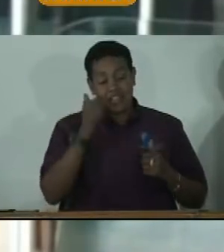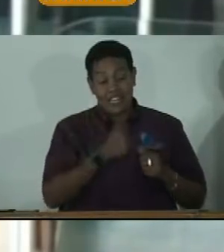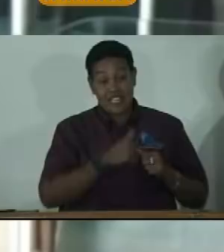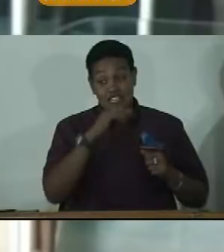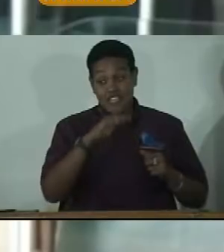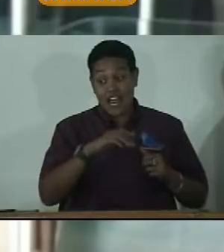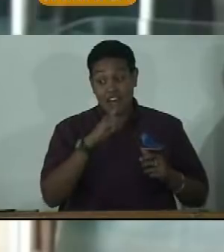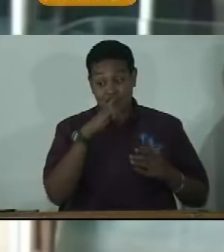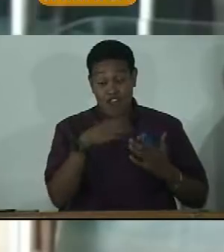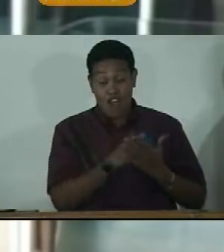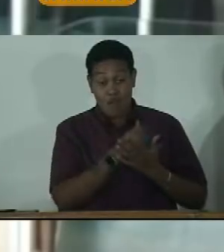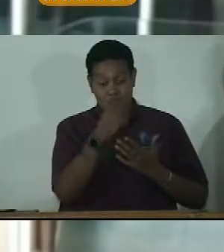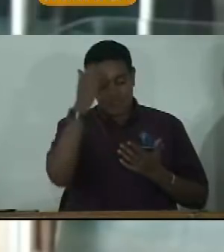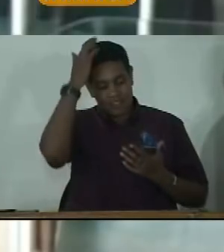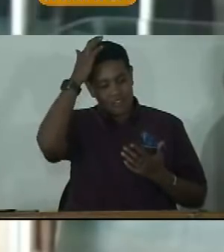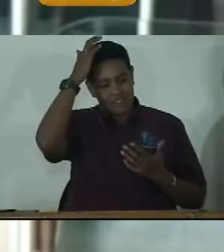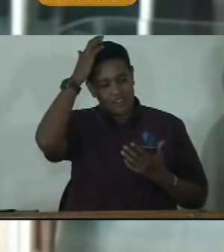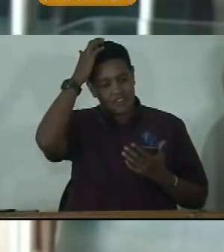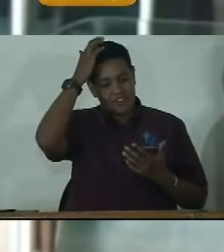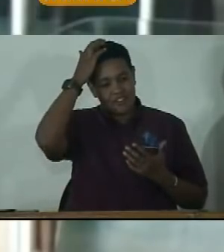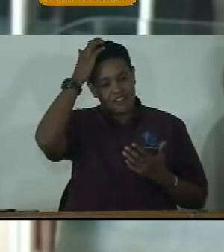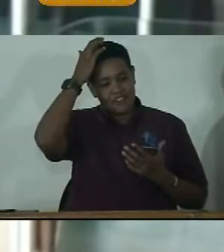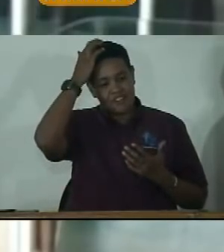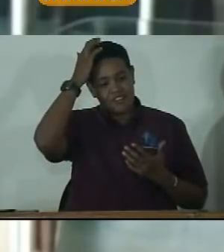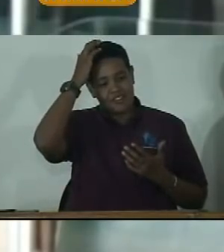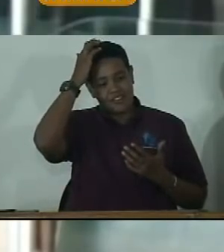an opportunity.